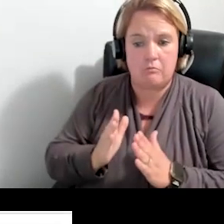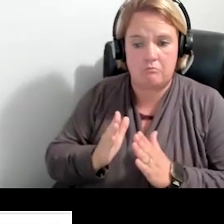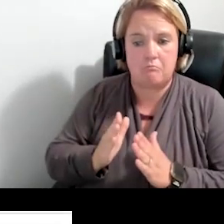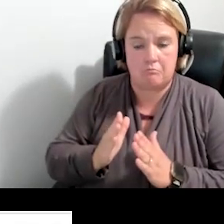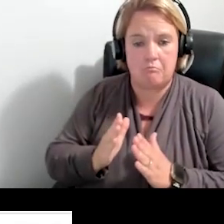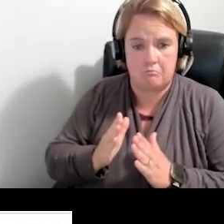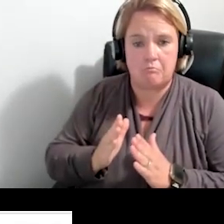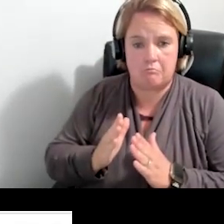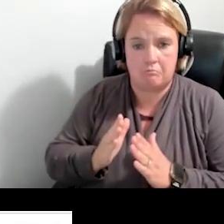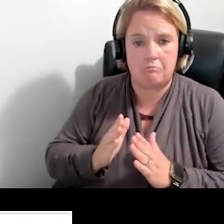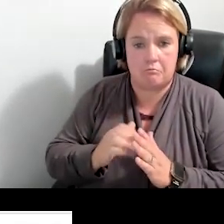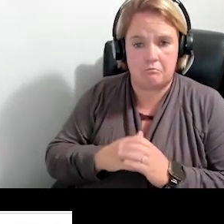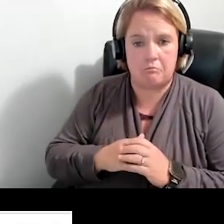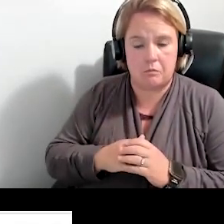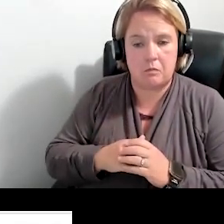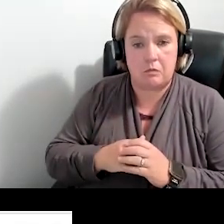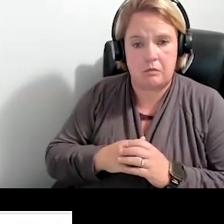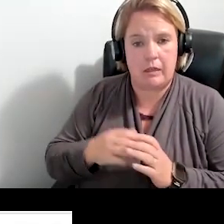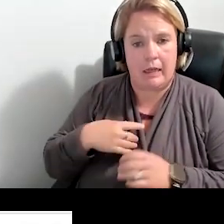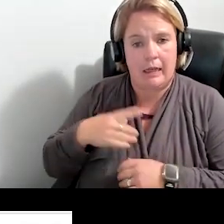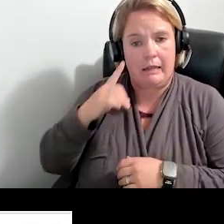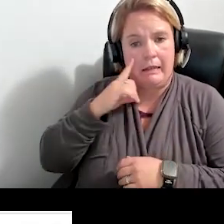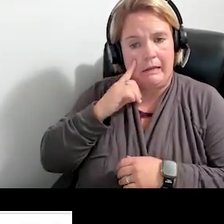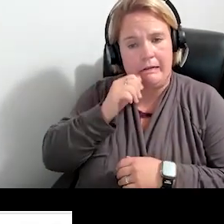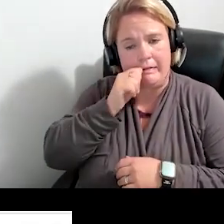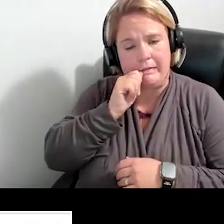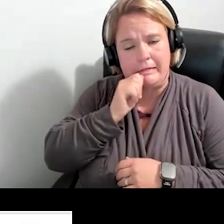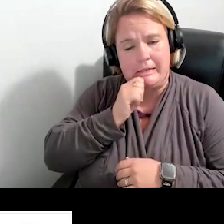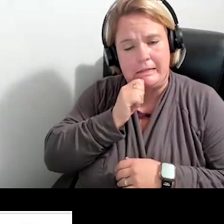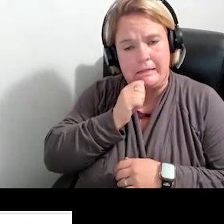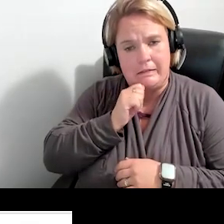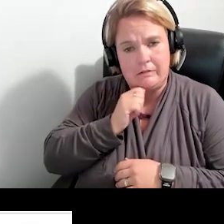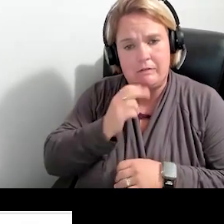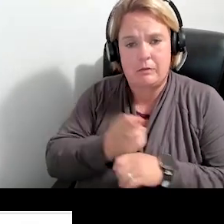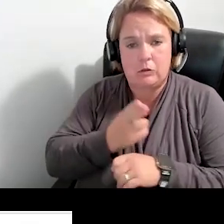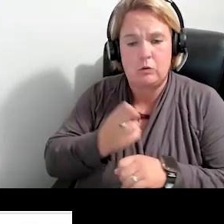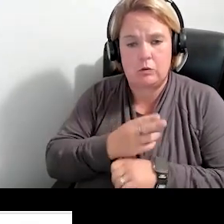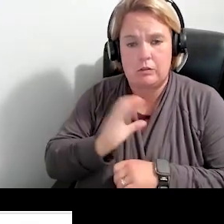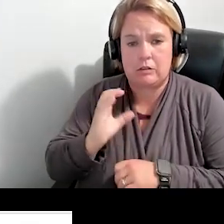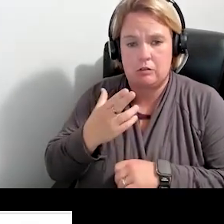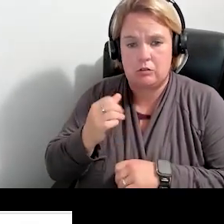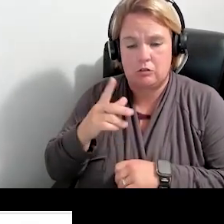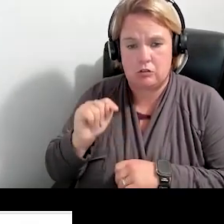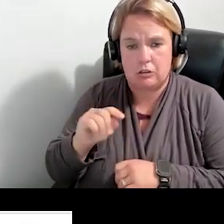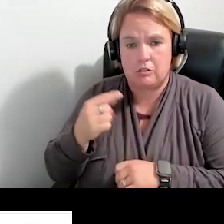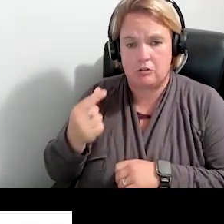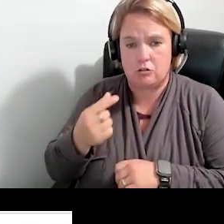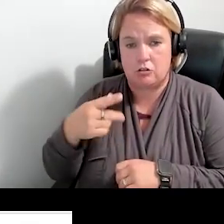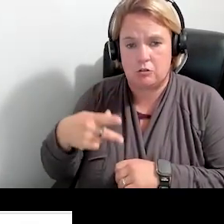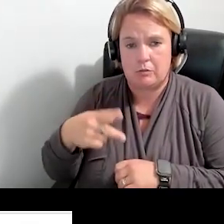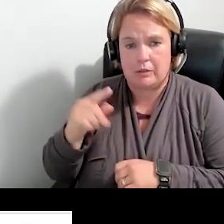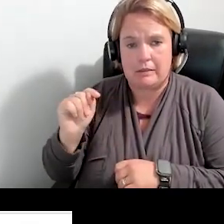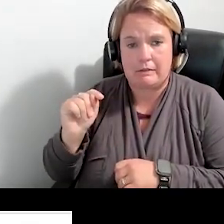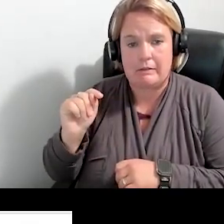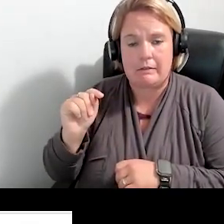I think I've suffered a little bit from using ChatGPT. I was always a good